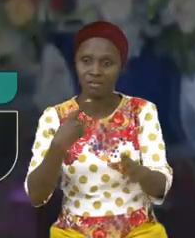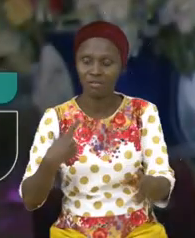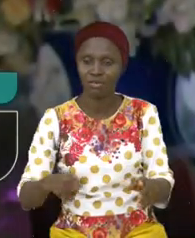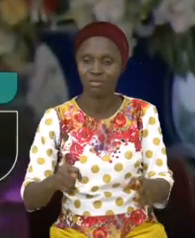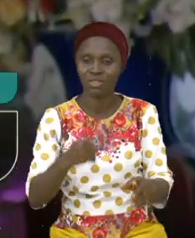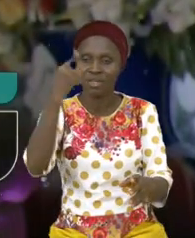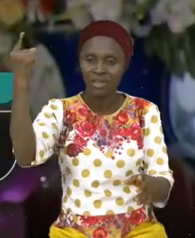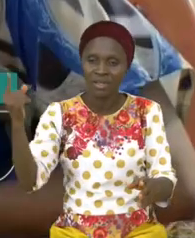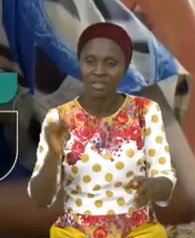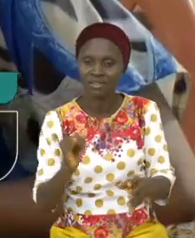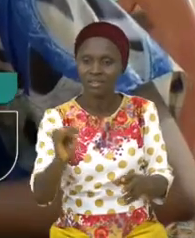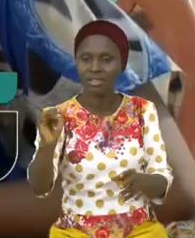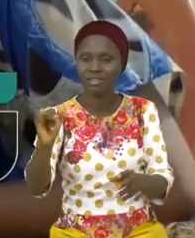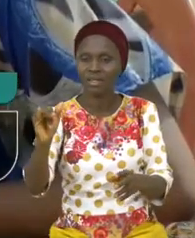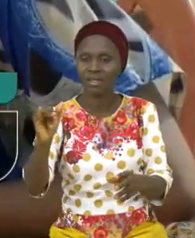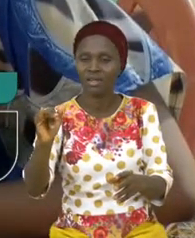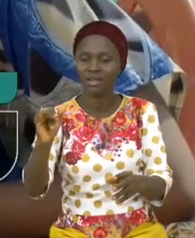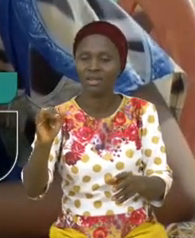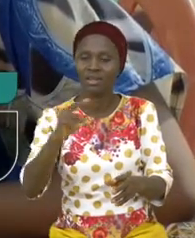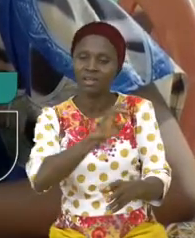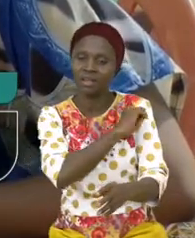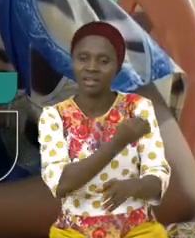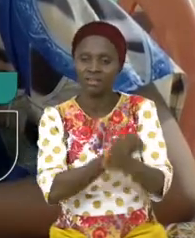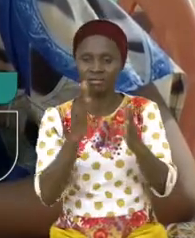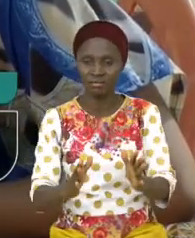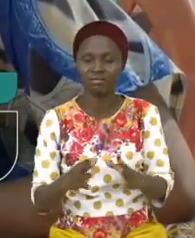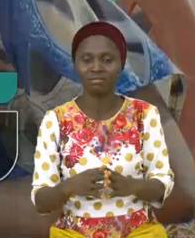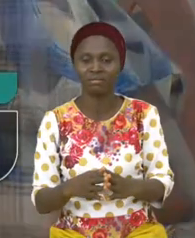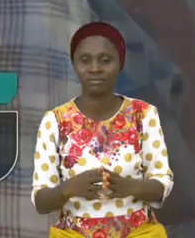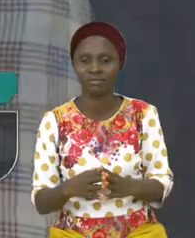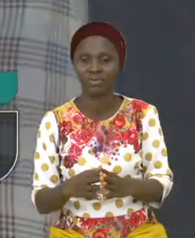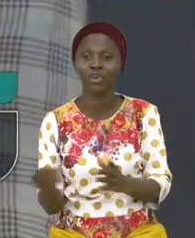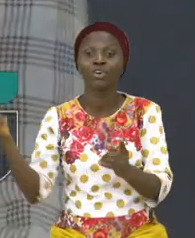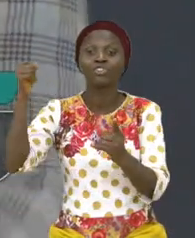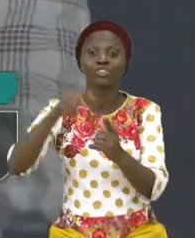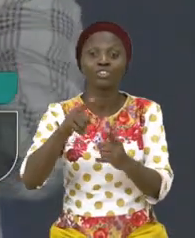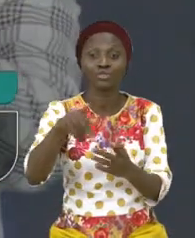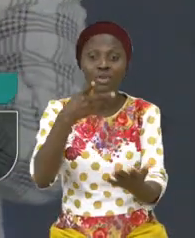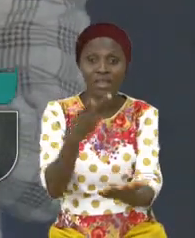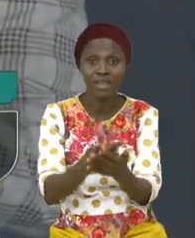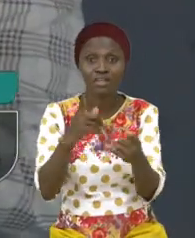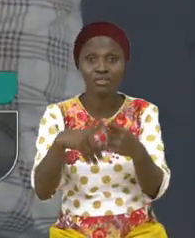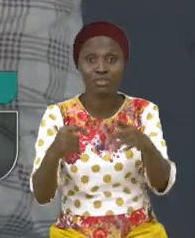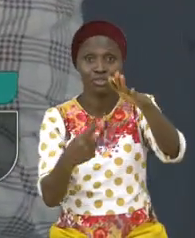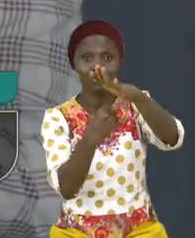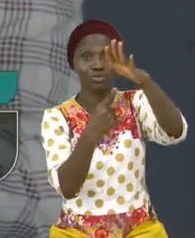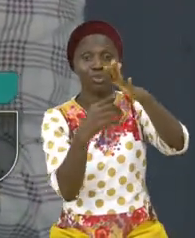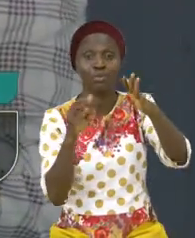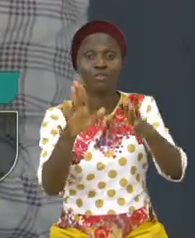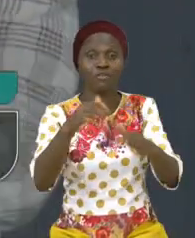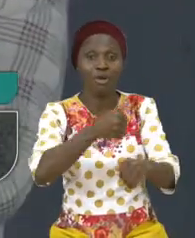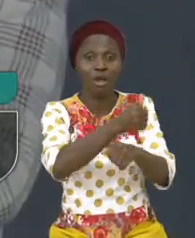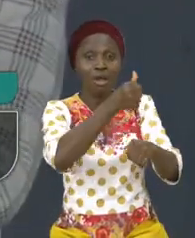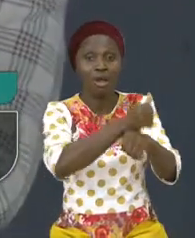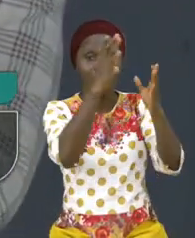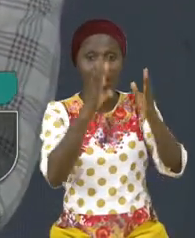Energy. Till you get to the top of your mountain, you will not be weary.